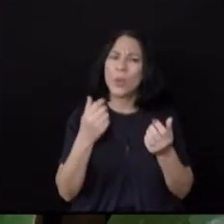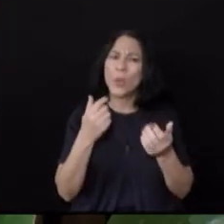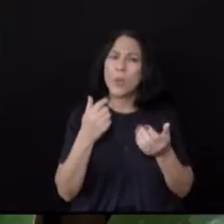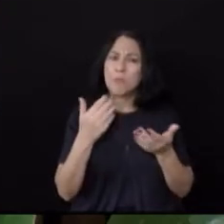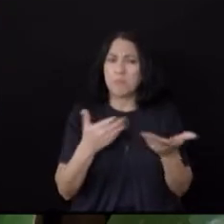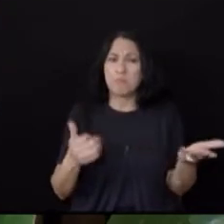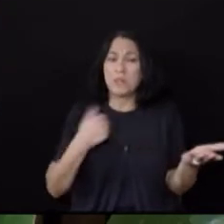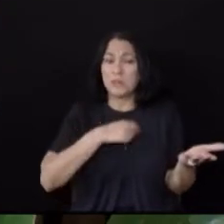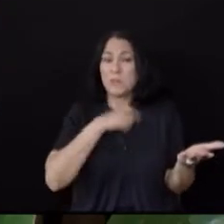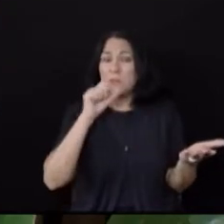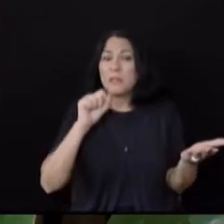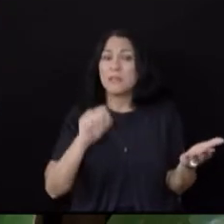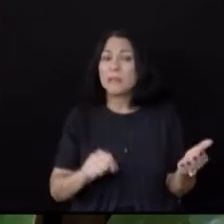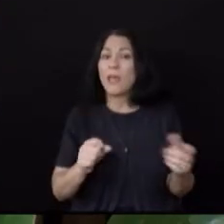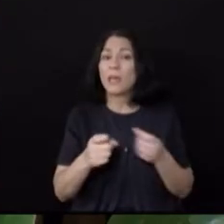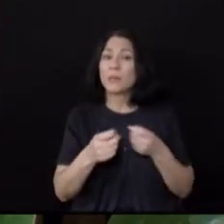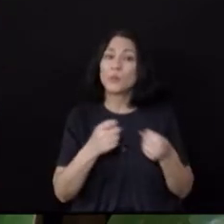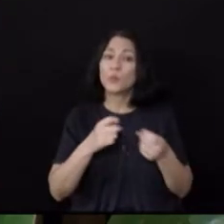control right now?